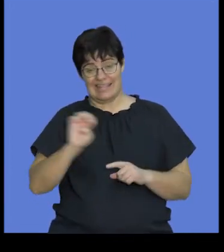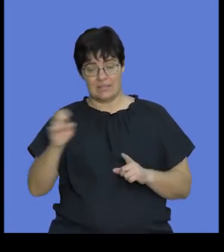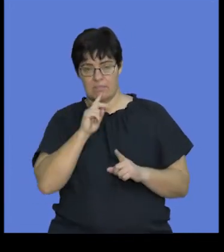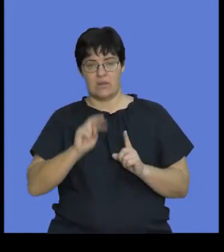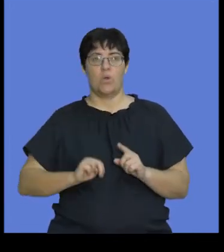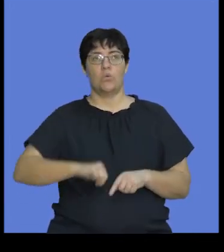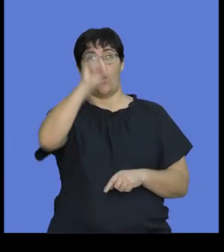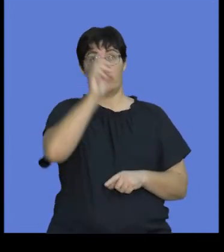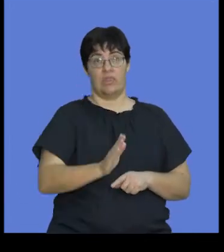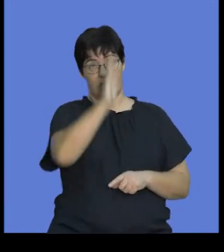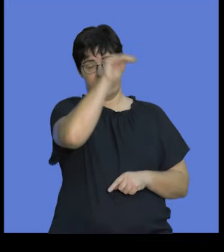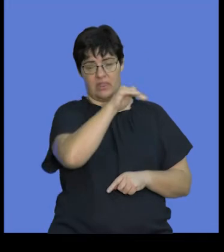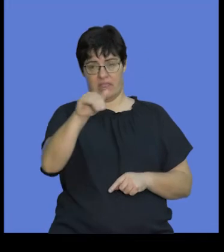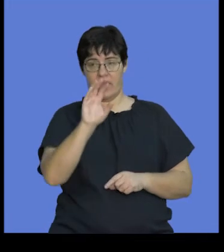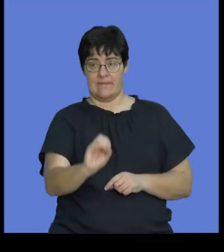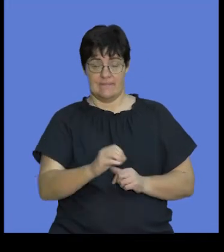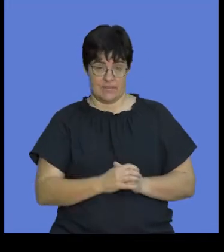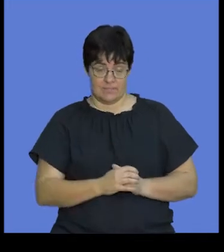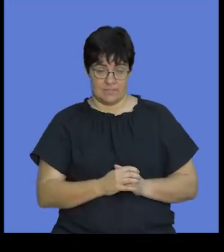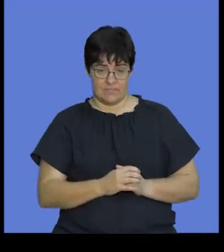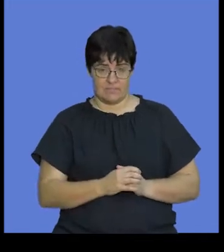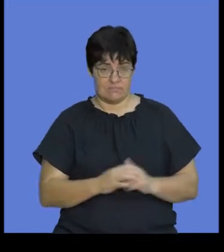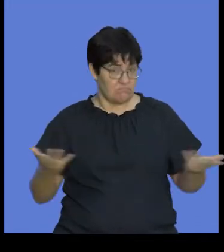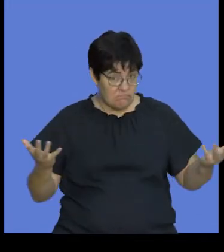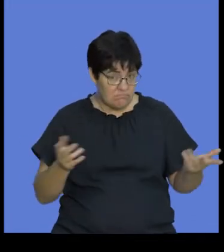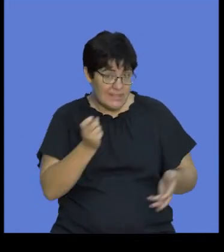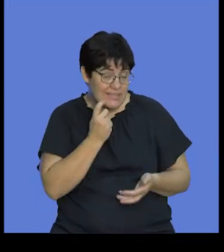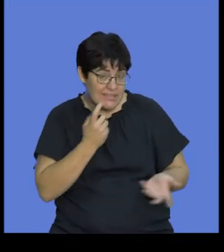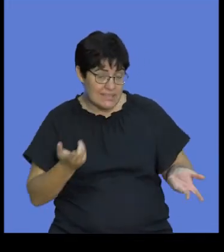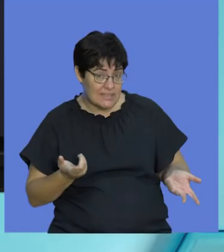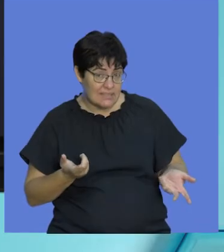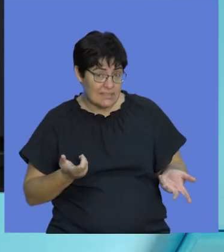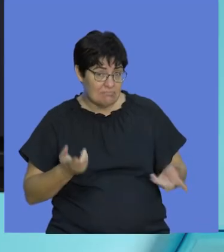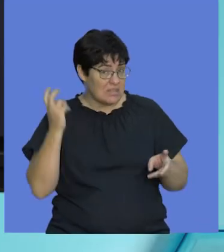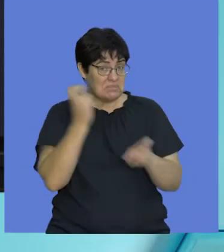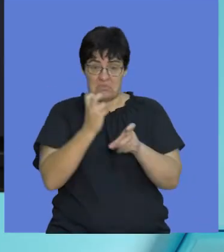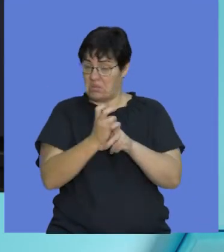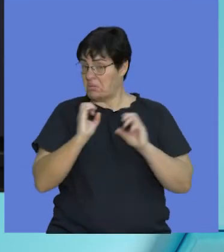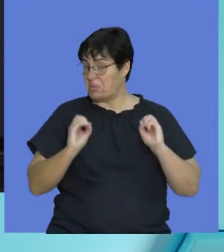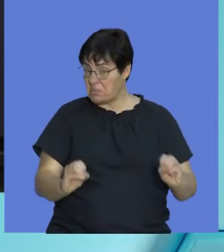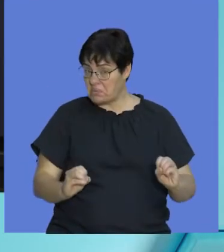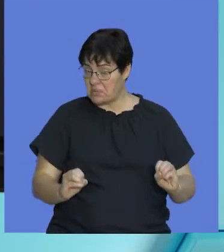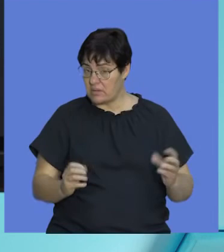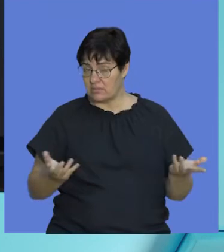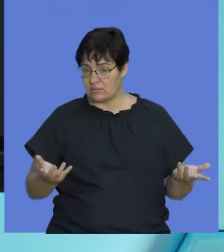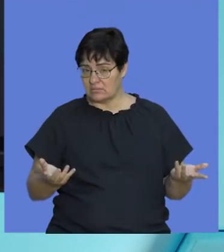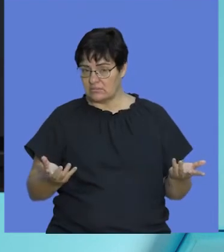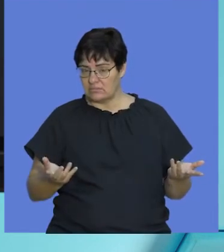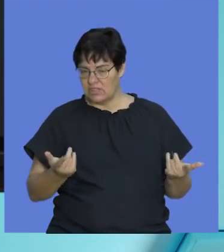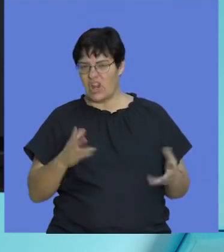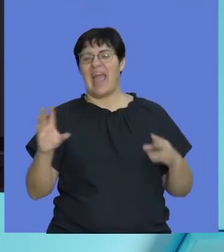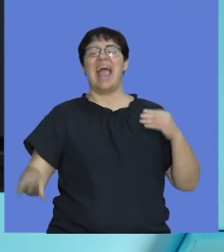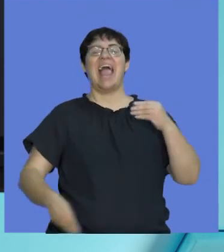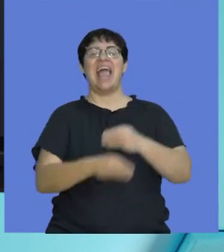east. So there's my north line. Okay? Straightforward. Nothing difficult about that. Let's